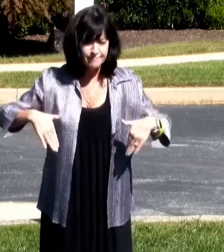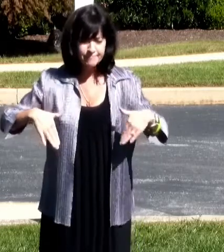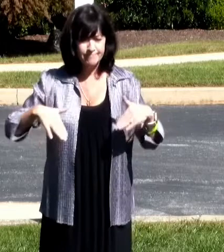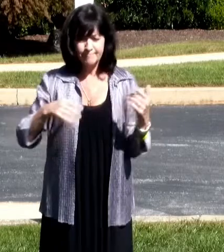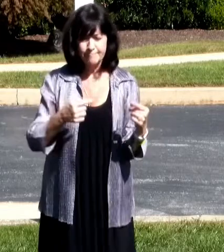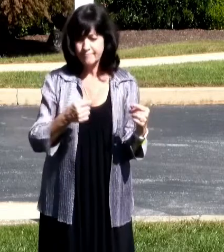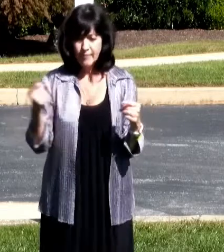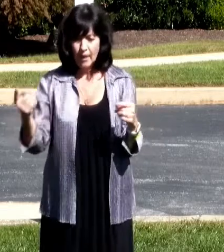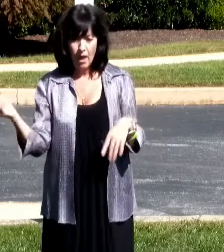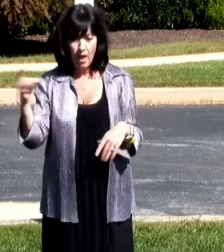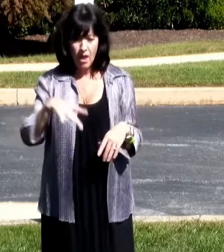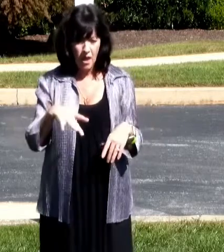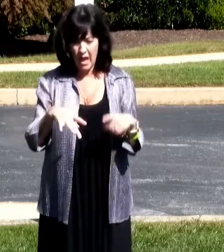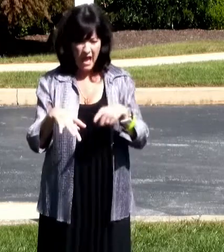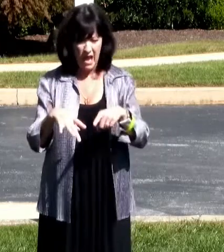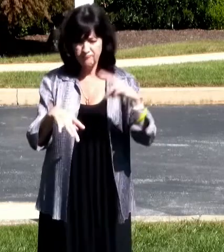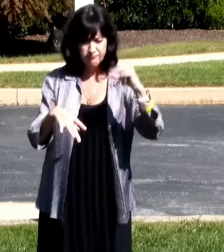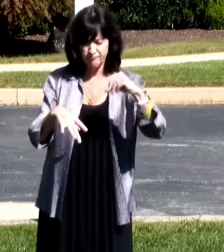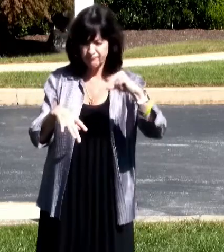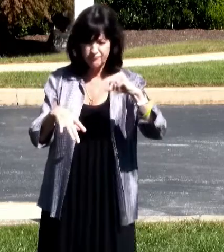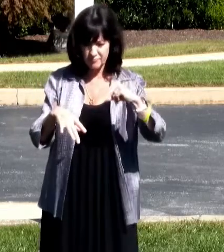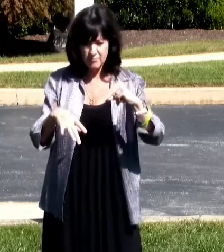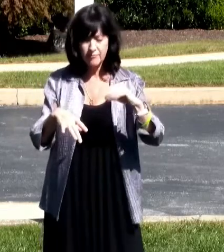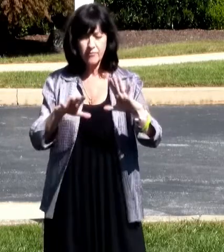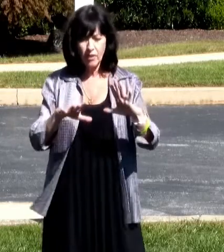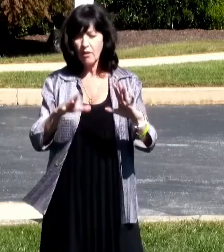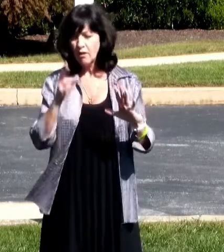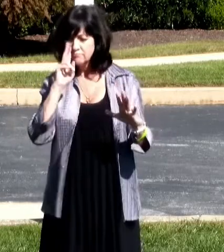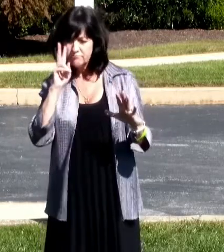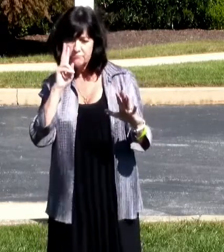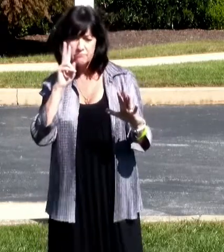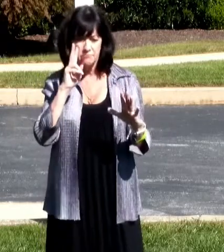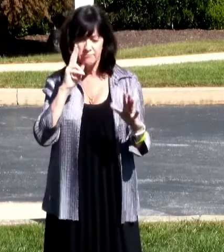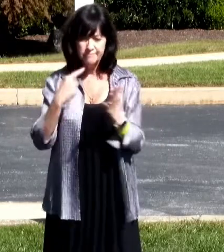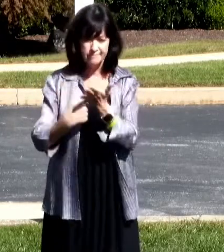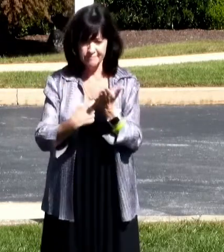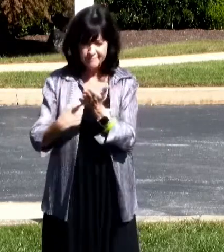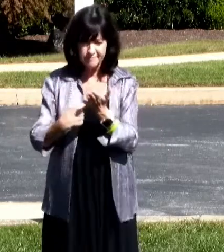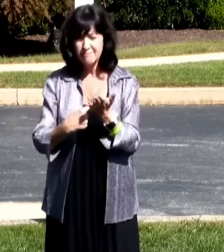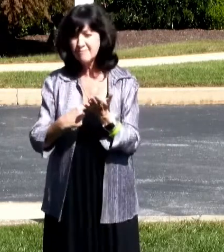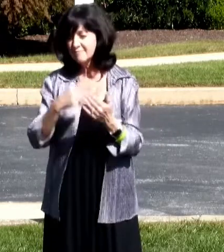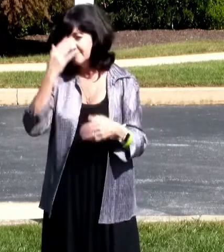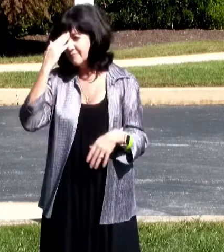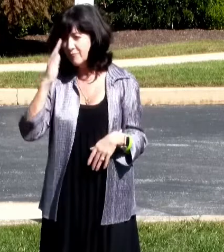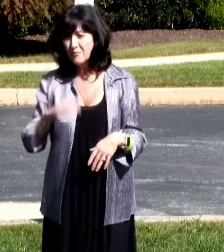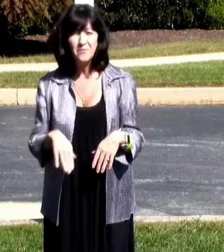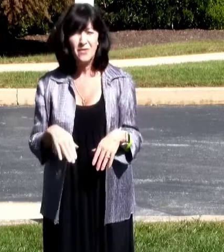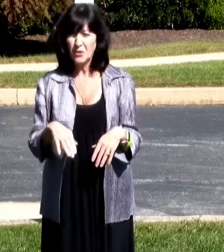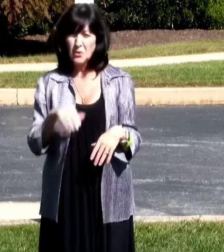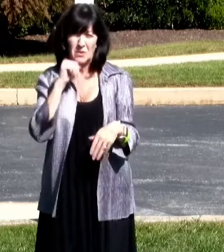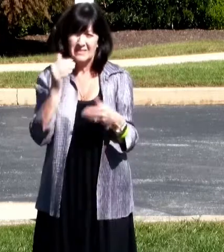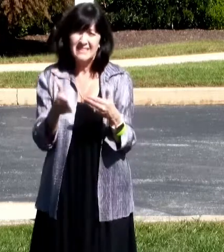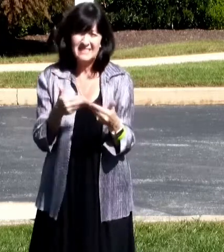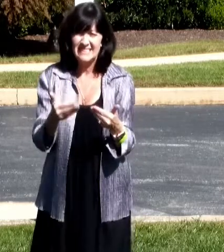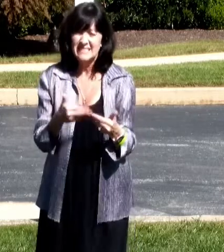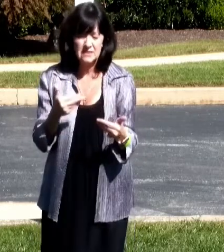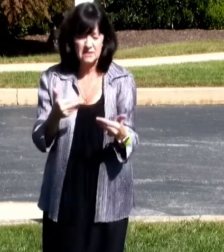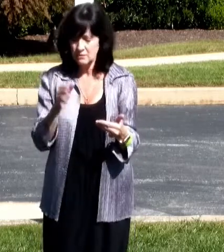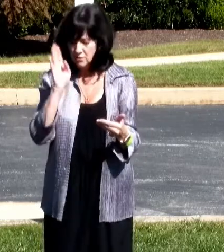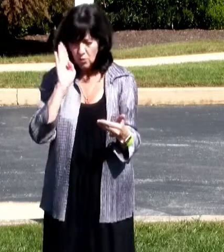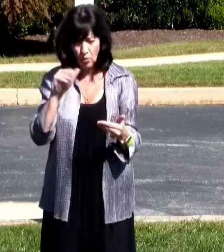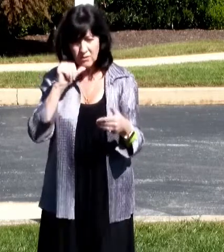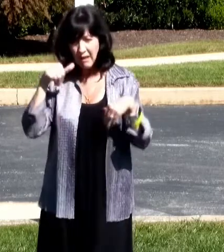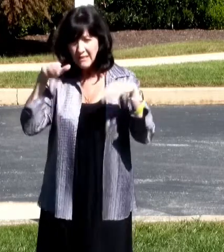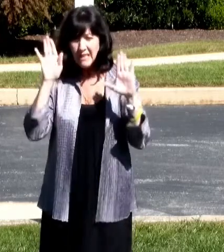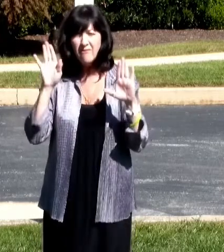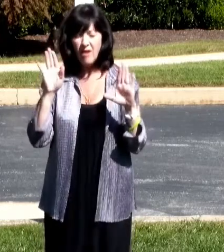pushing despite some confrontation, despite some conflict, despite not always agreeing. And we said, you know, we're just going to keep meeting. We're going to keep hashing this thing